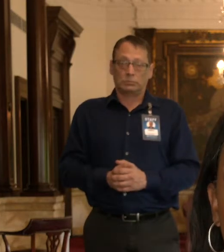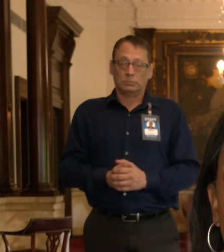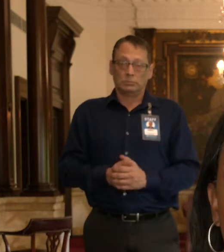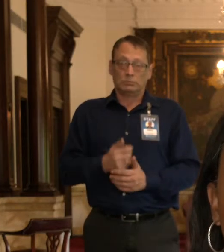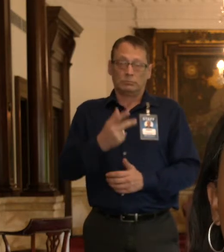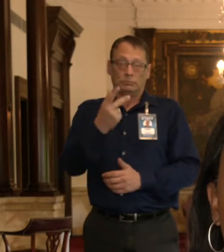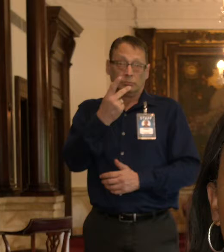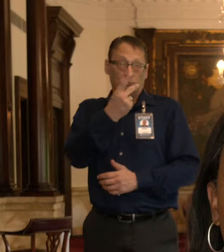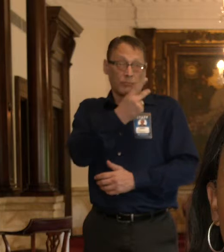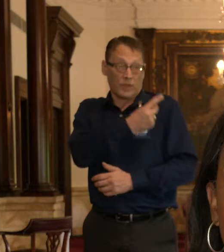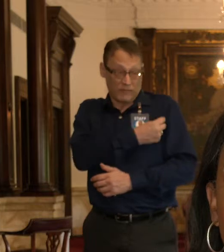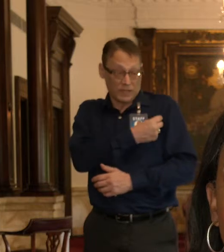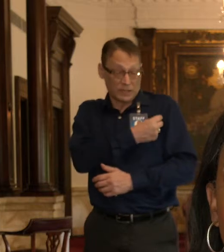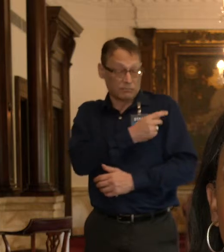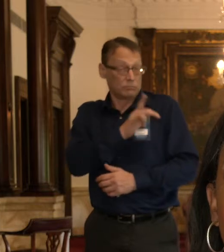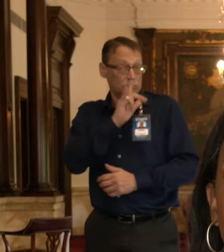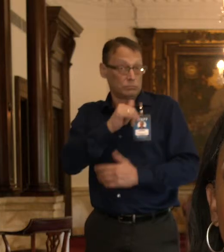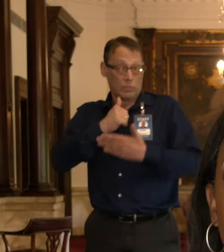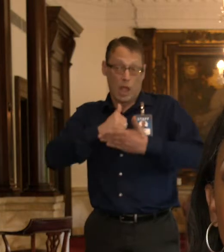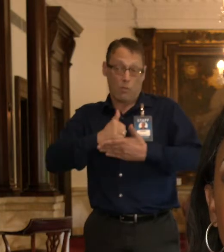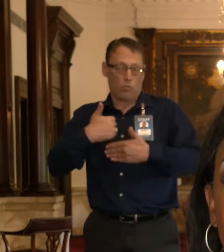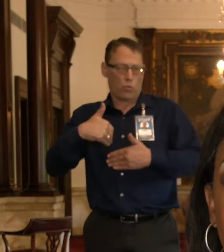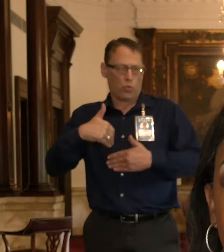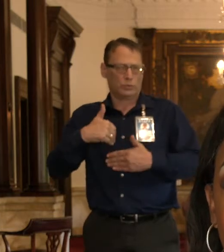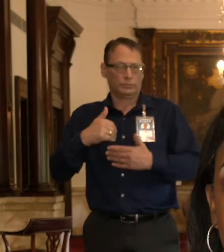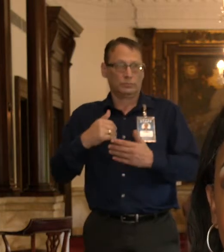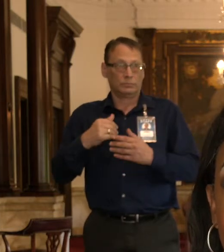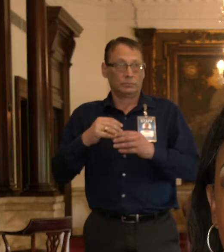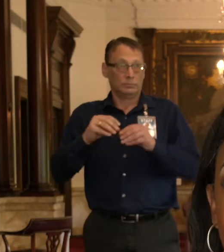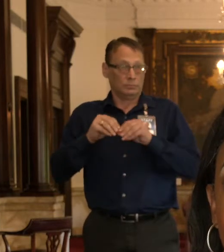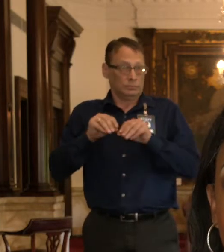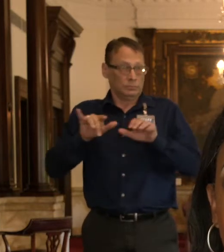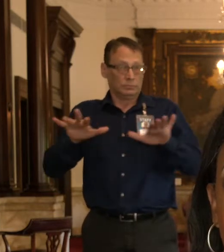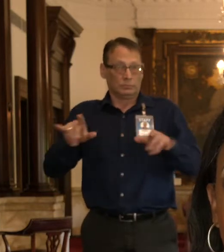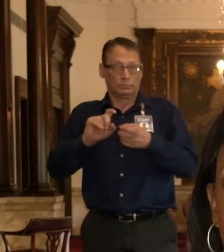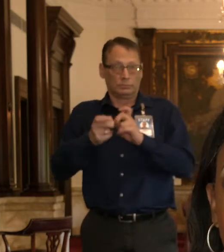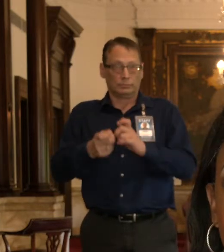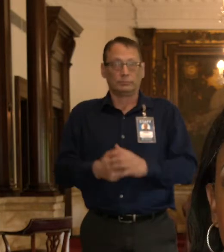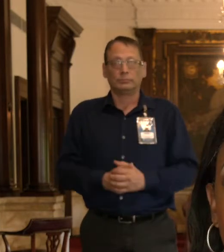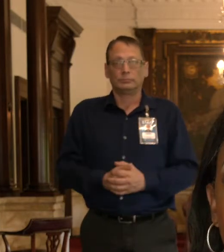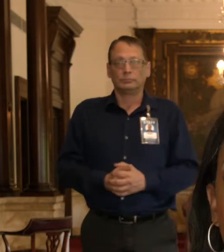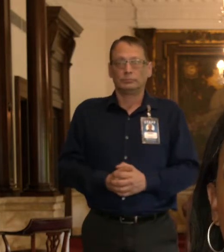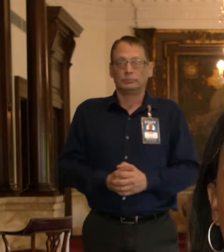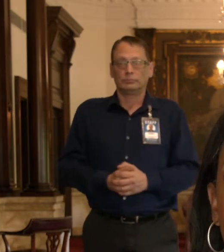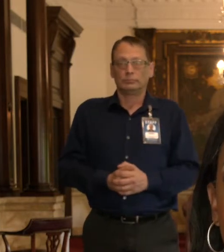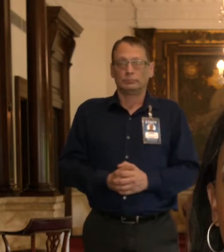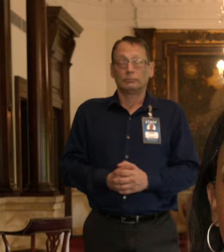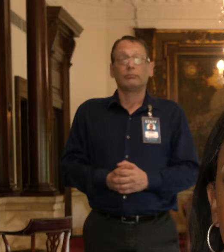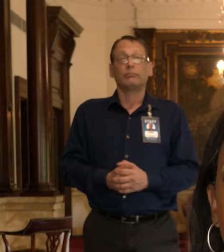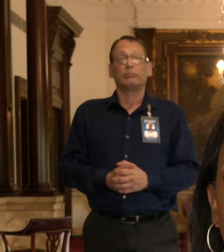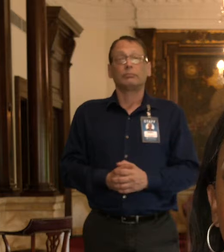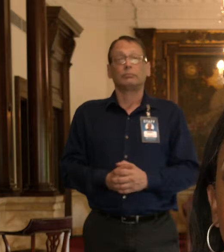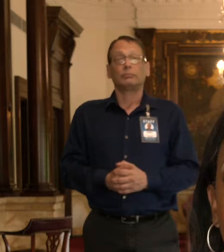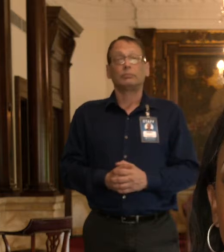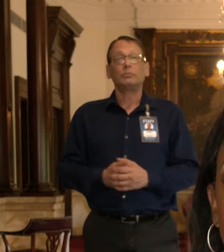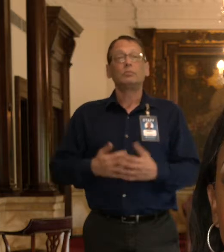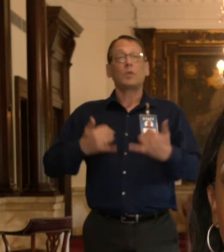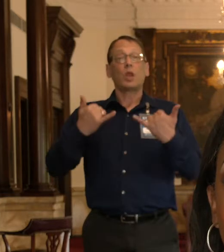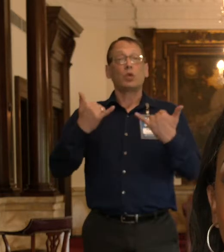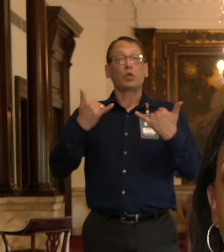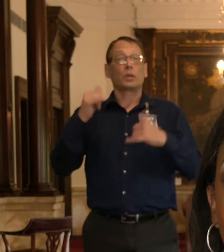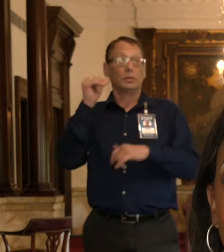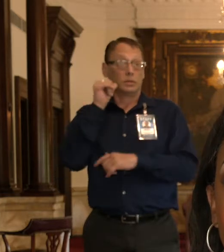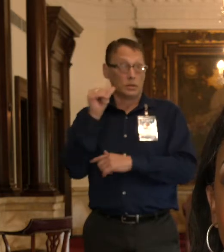Vaccines appear to be playing a part in transmission dynamics. And currently,